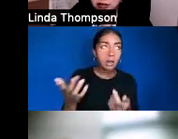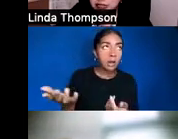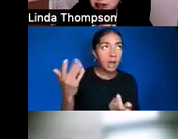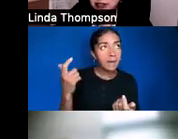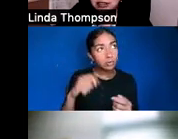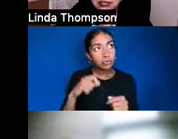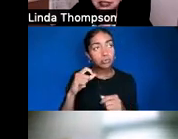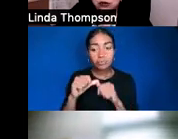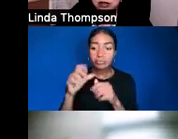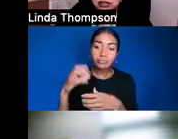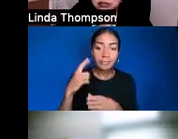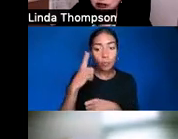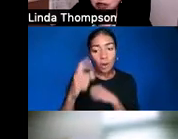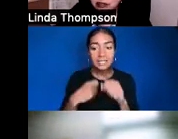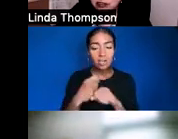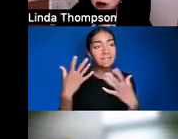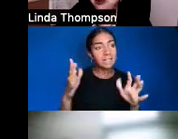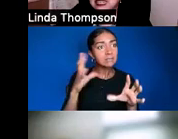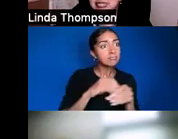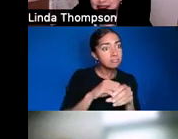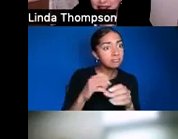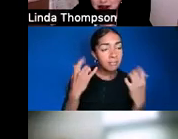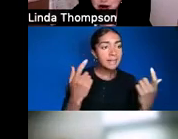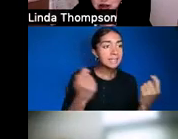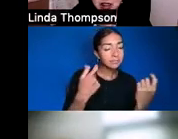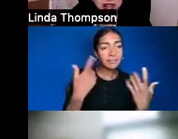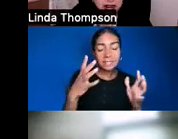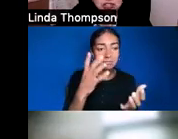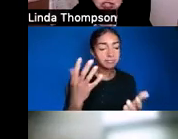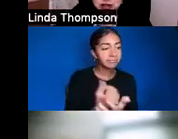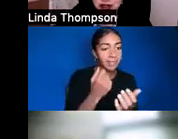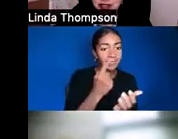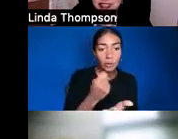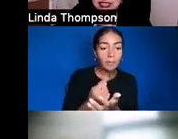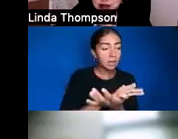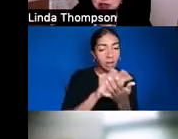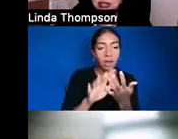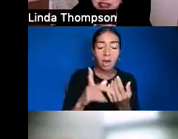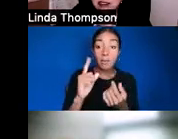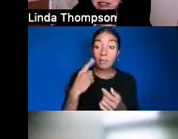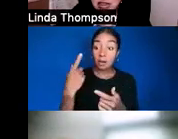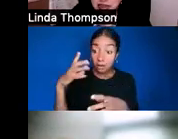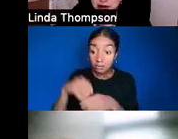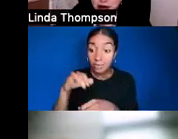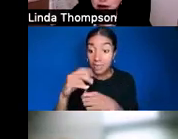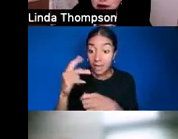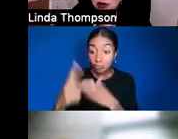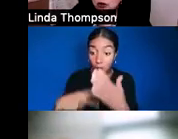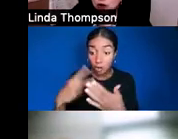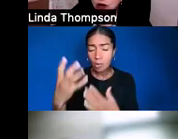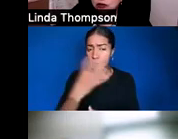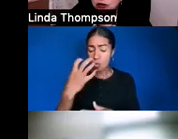I already did a lot of ceremony. I did a lot of therapy. I did a lot of work. And I was shocked at some of the stuff that came